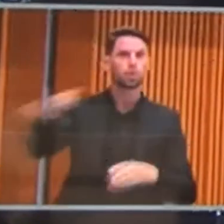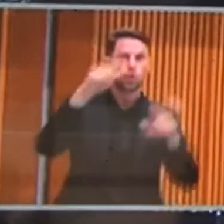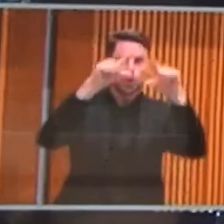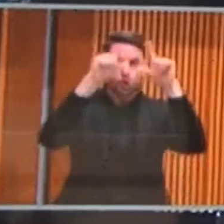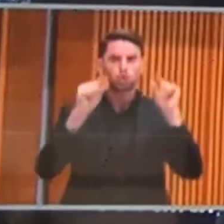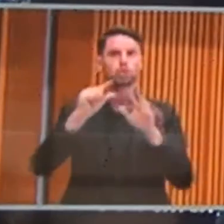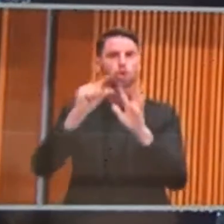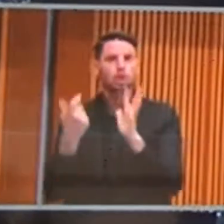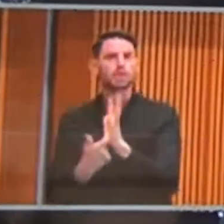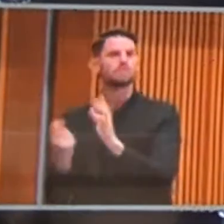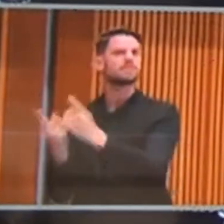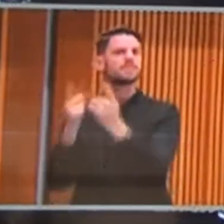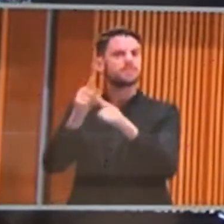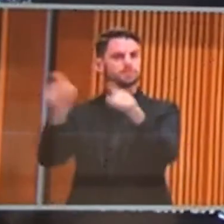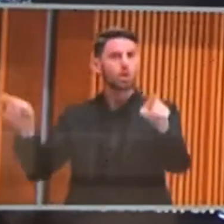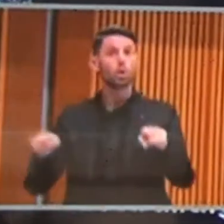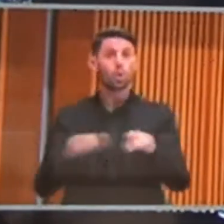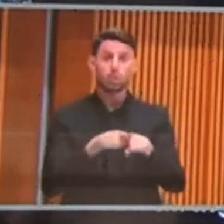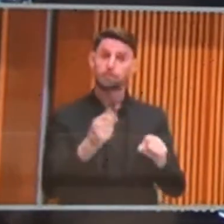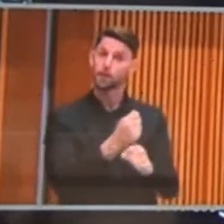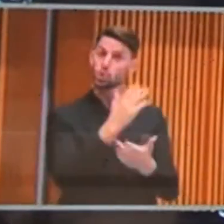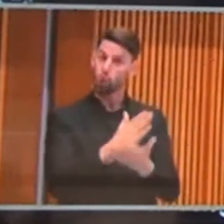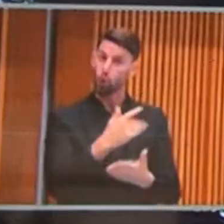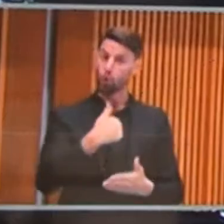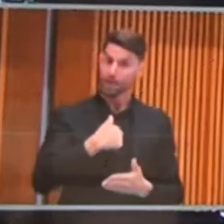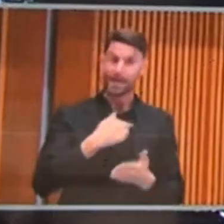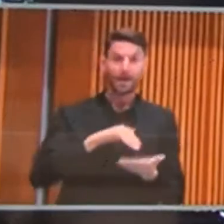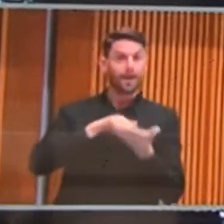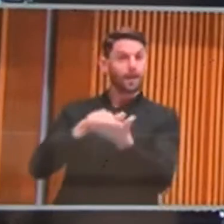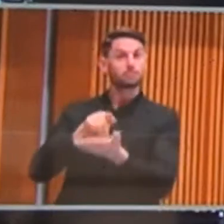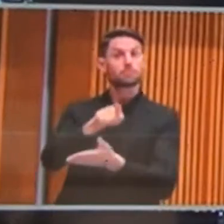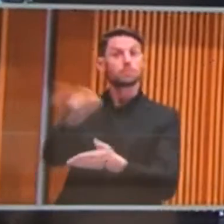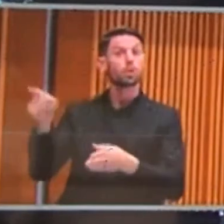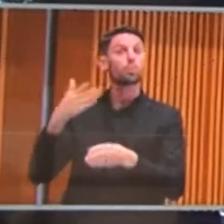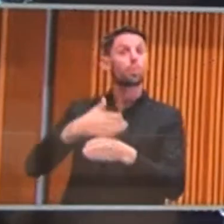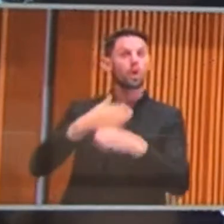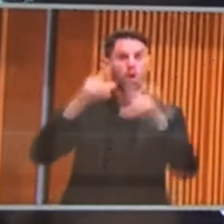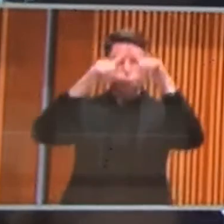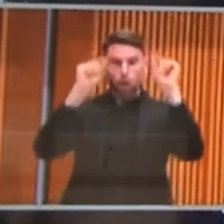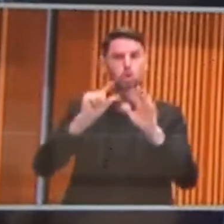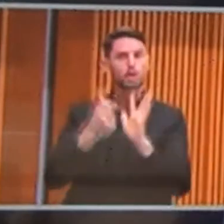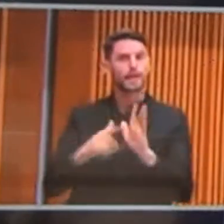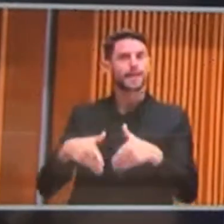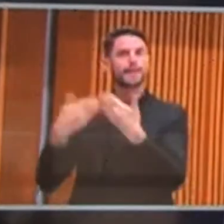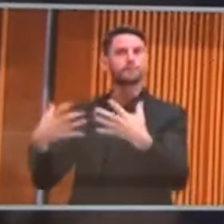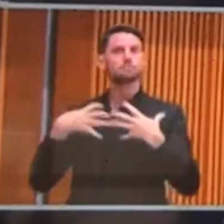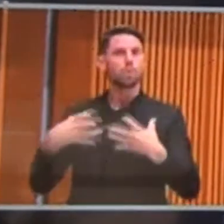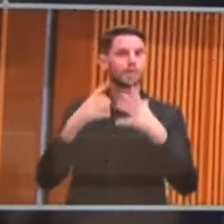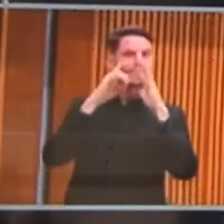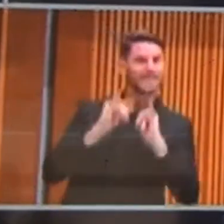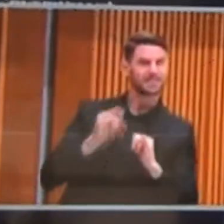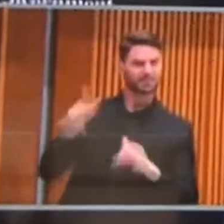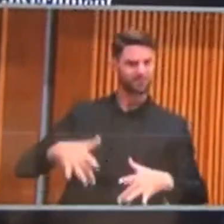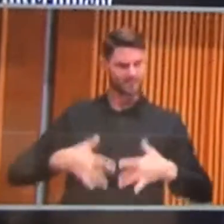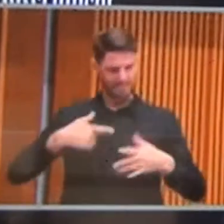that there are expanded testing regimes for healthcare workers across all of the states and territories who are doing an extraordinary